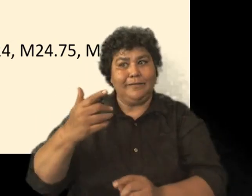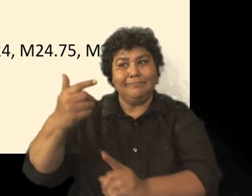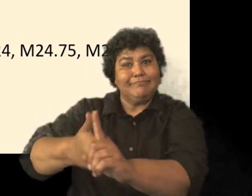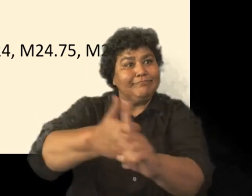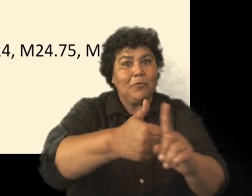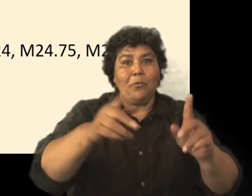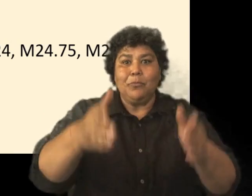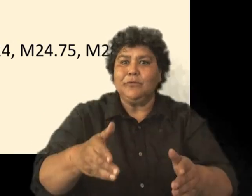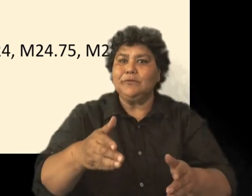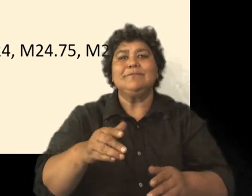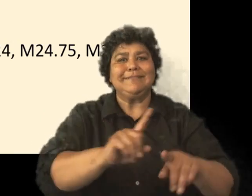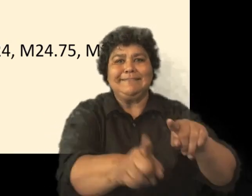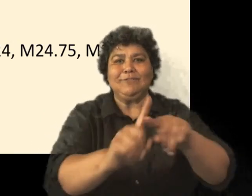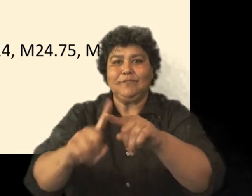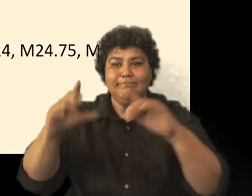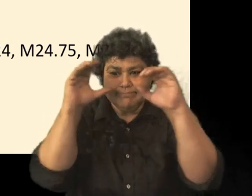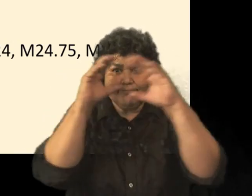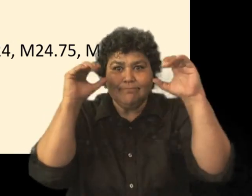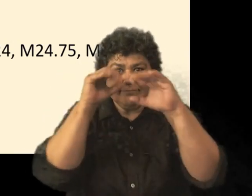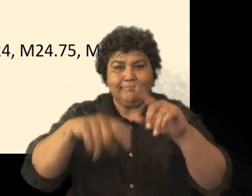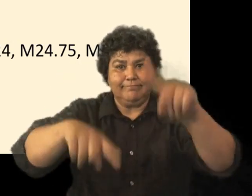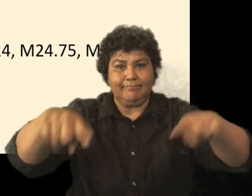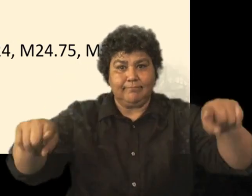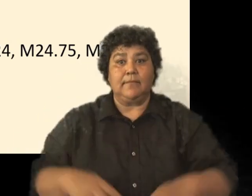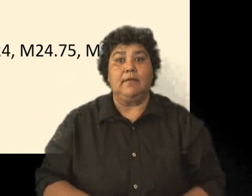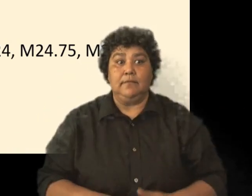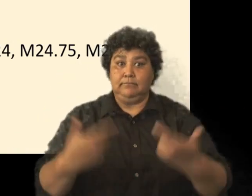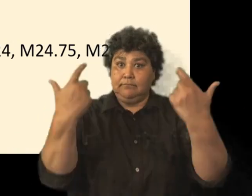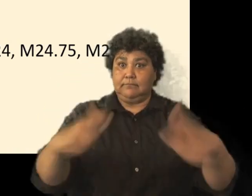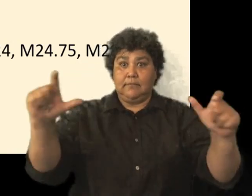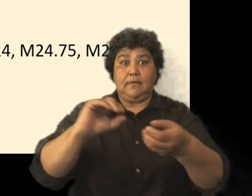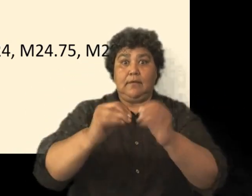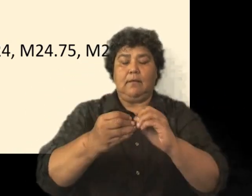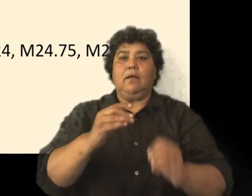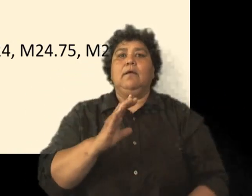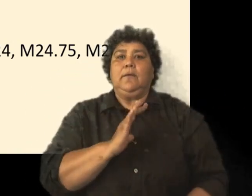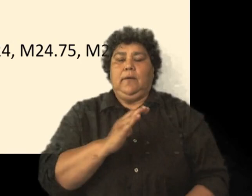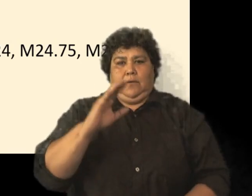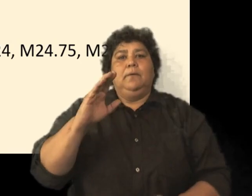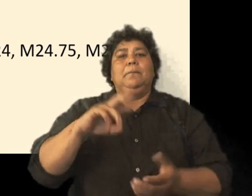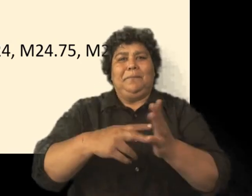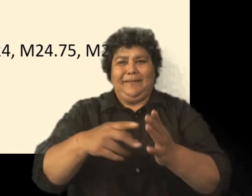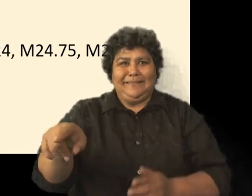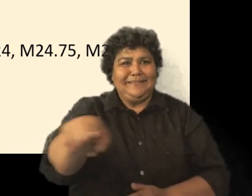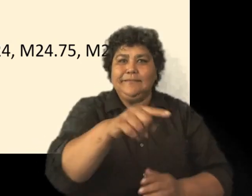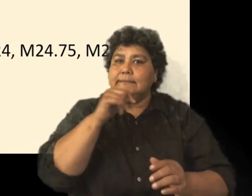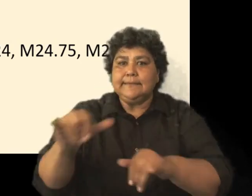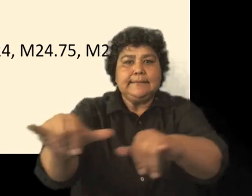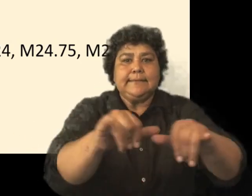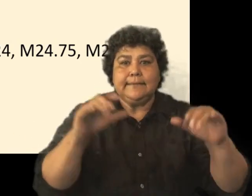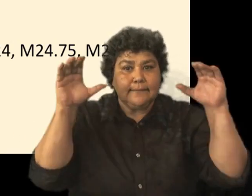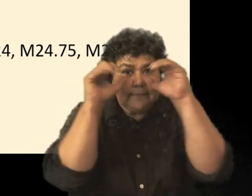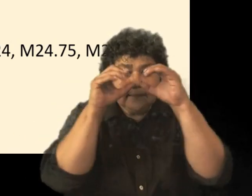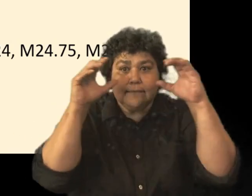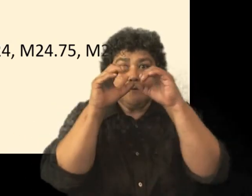of progression. And a large study population allows us to overcome the variability and determine if there is a treatment